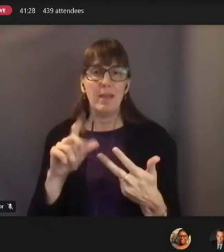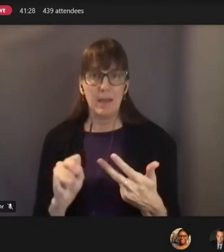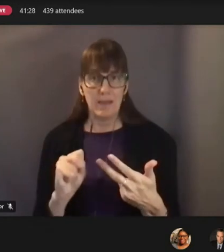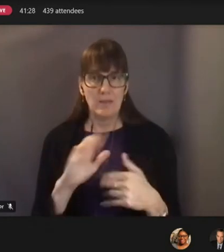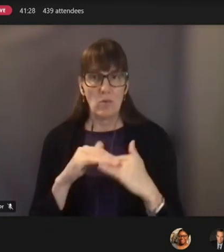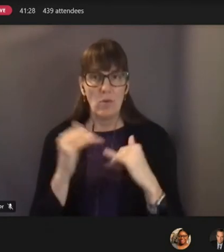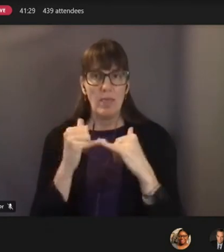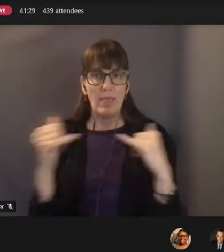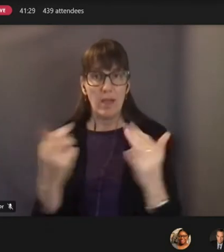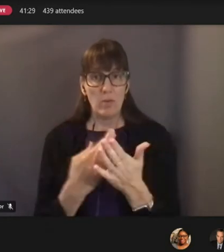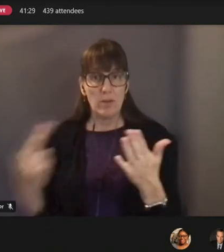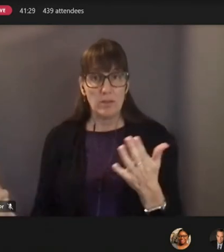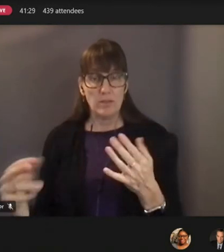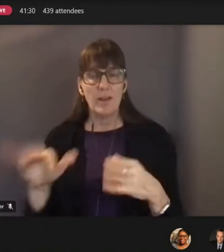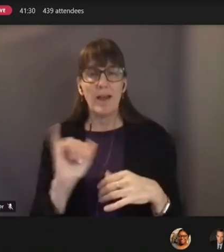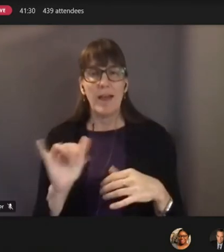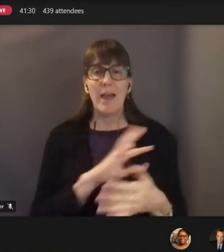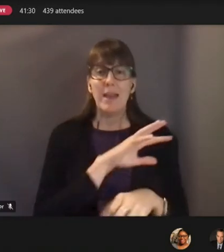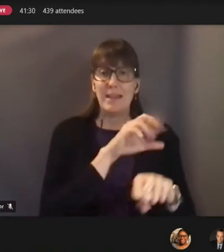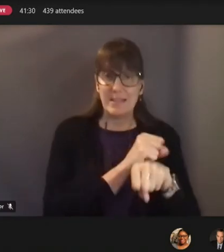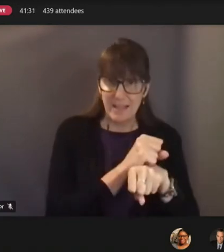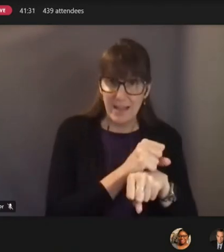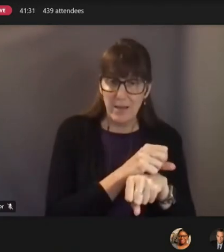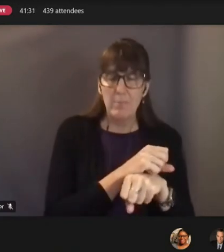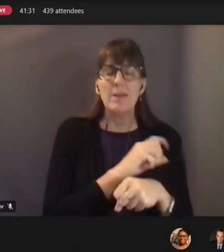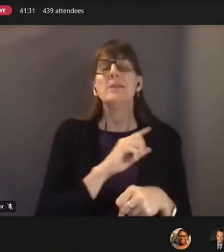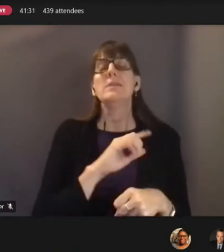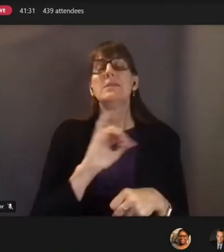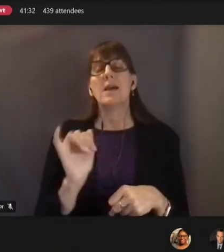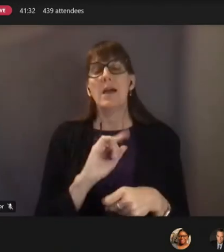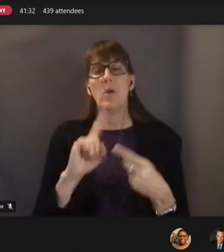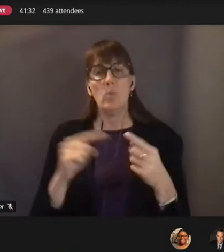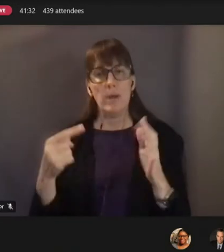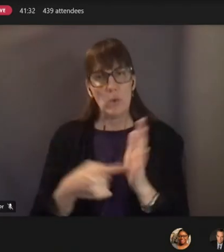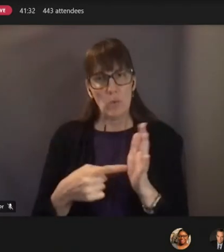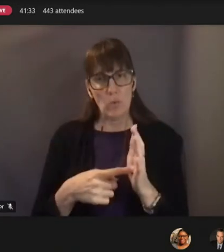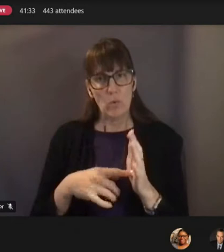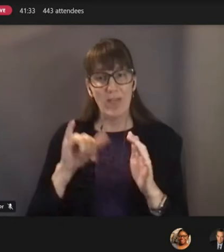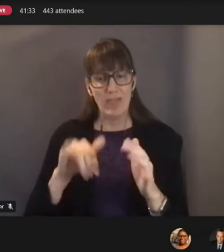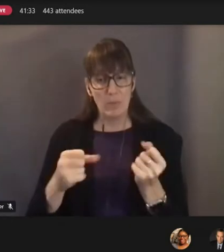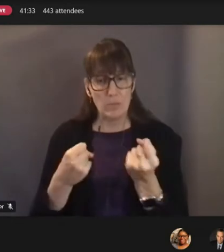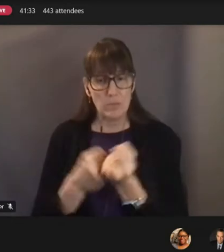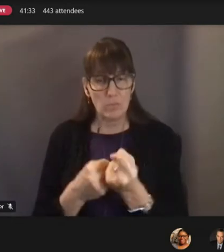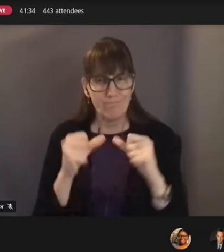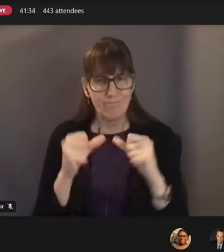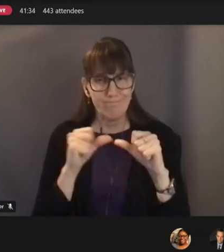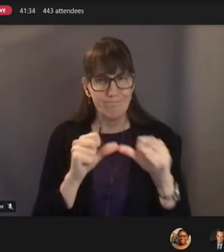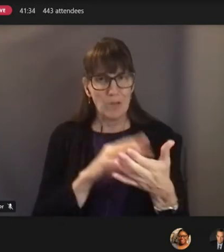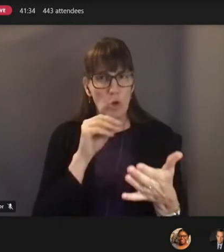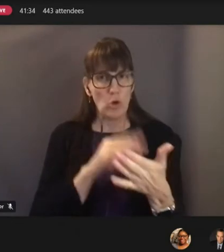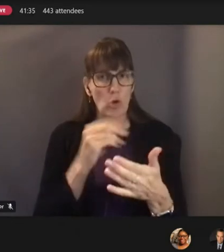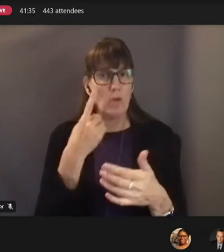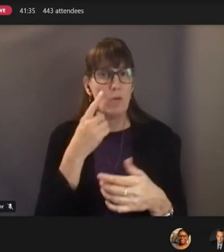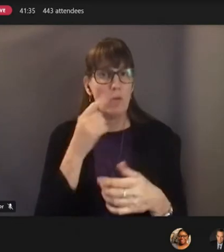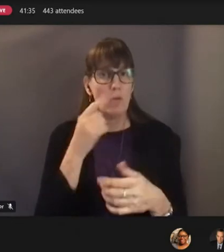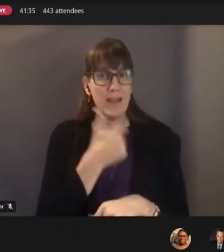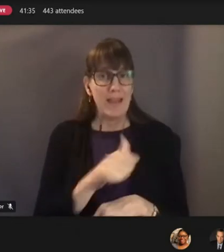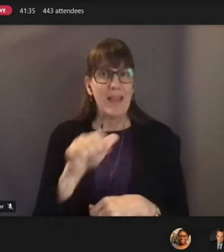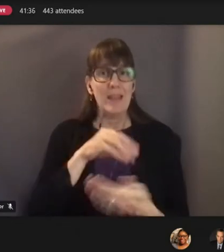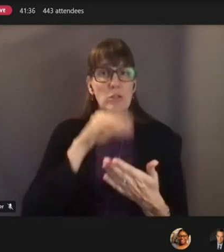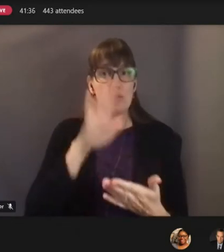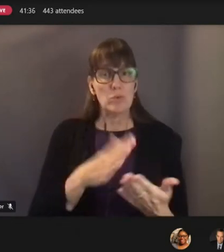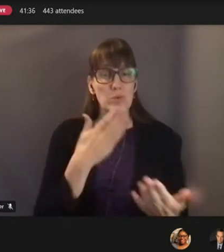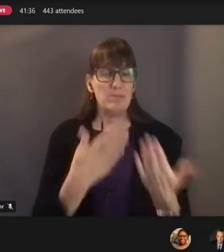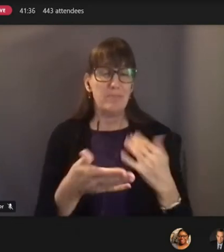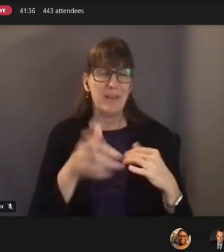with associated due dates. This will support continued learning for students who may need to quarantine as well. This school year,